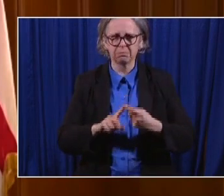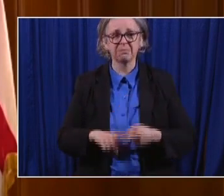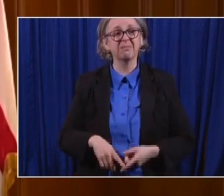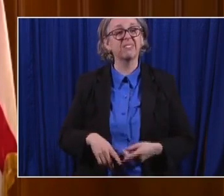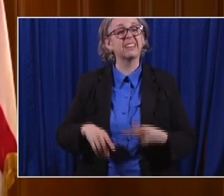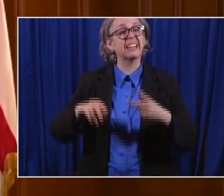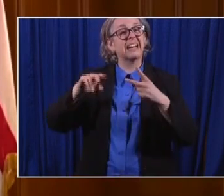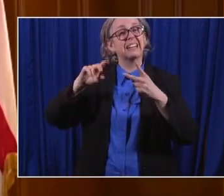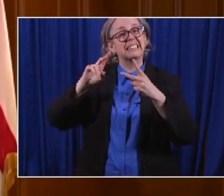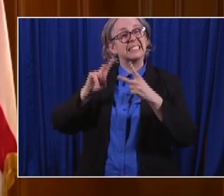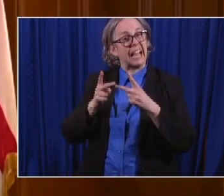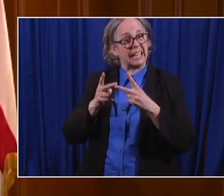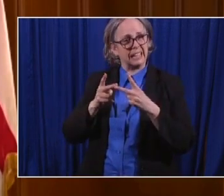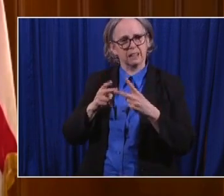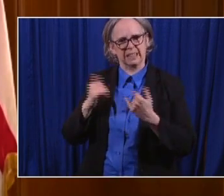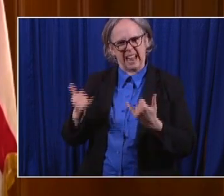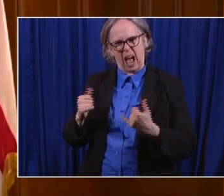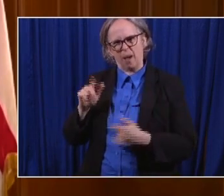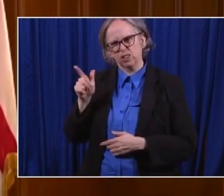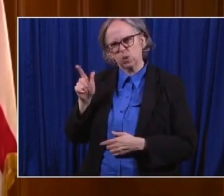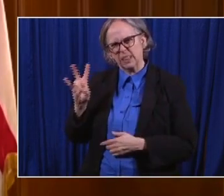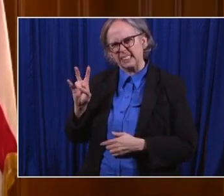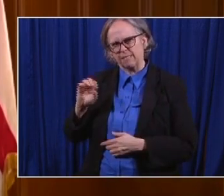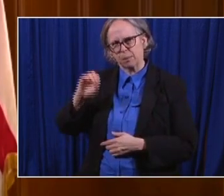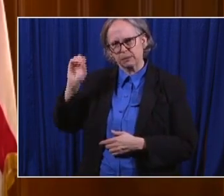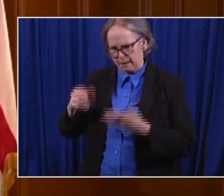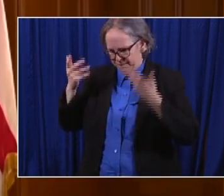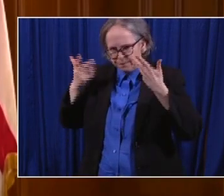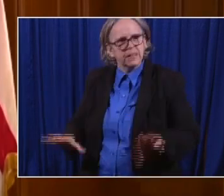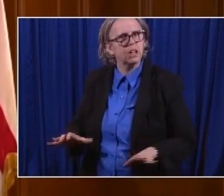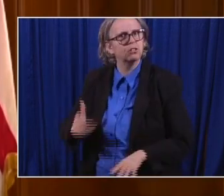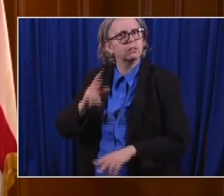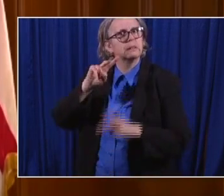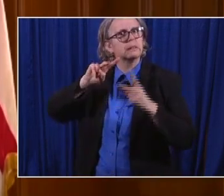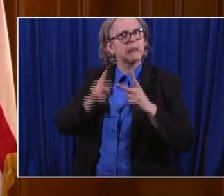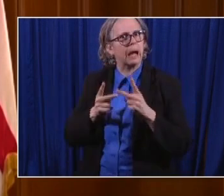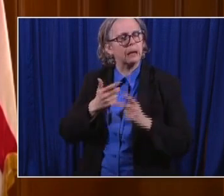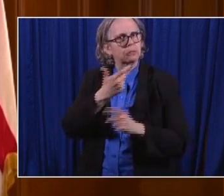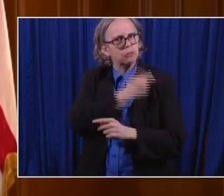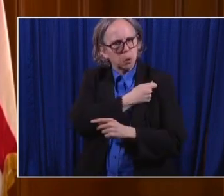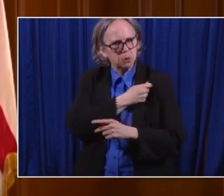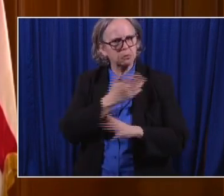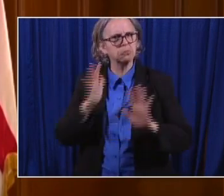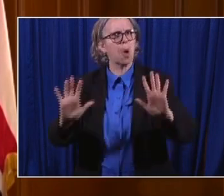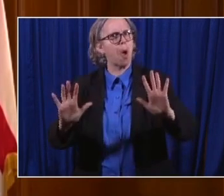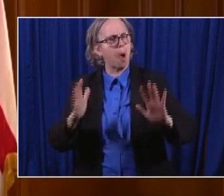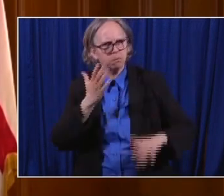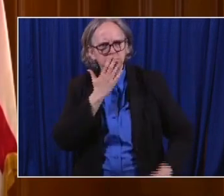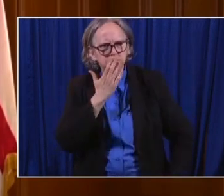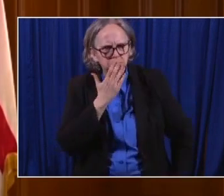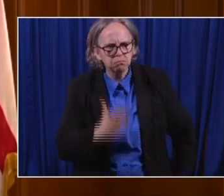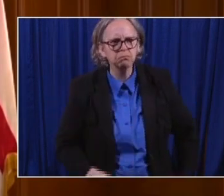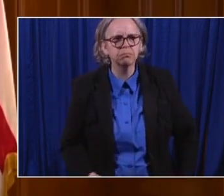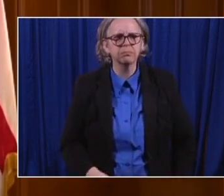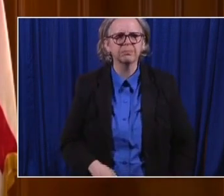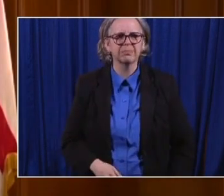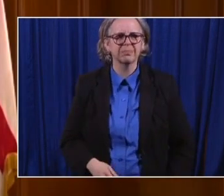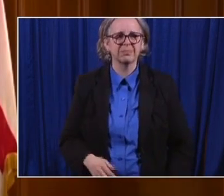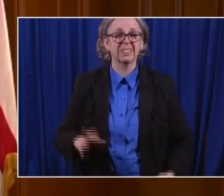27.5% are now fully vaccinated. Eric, we'll go to the hospitalization